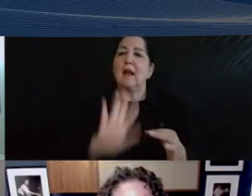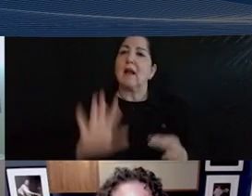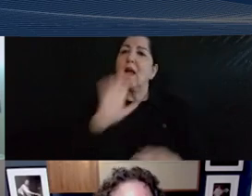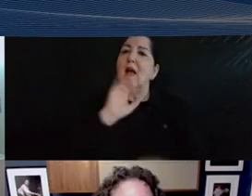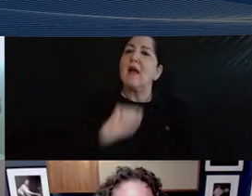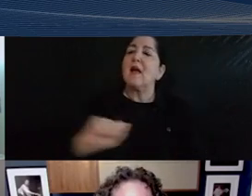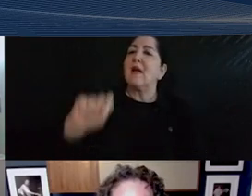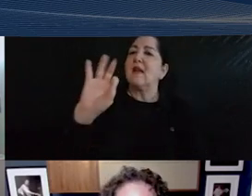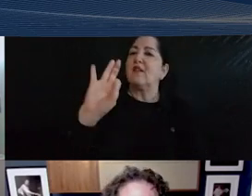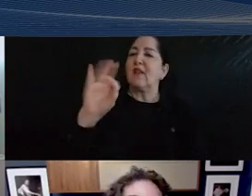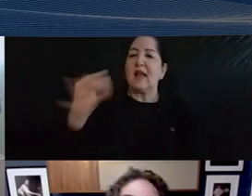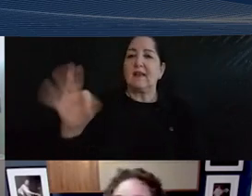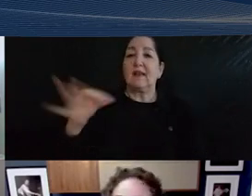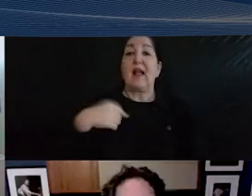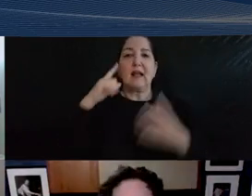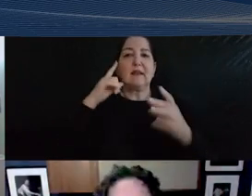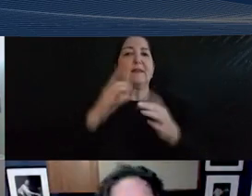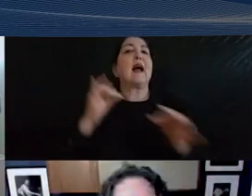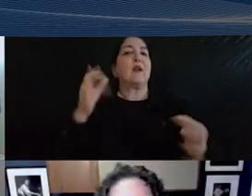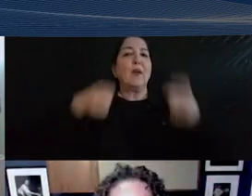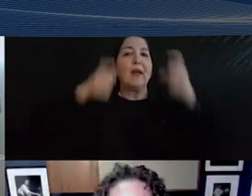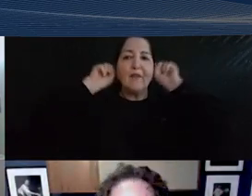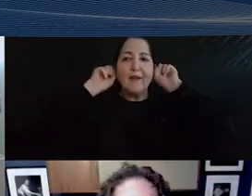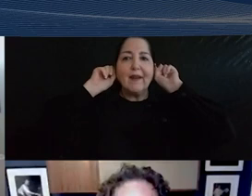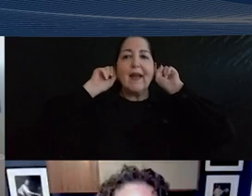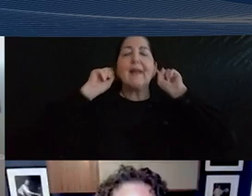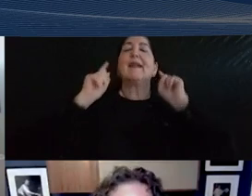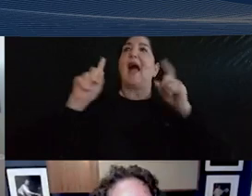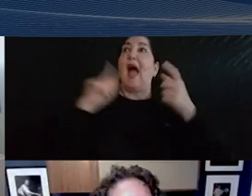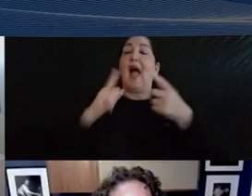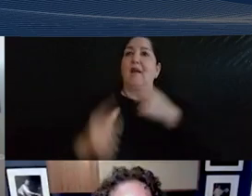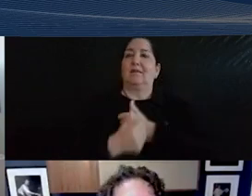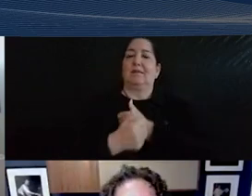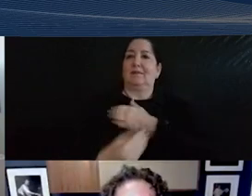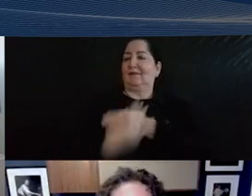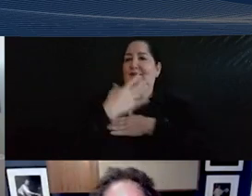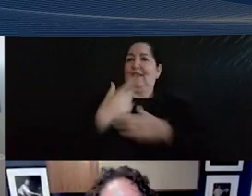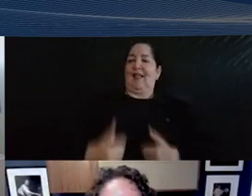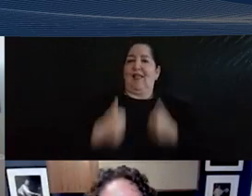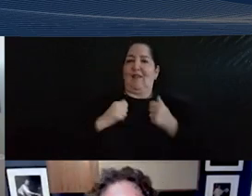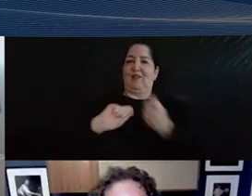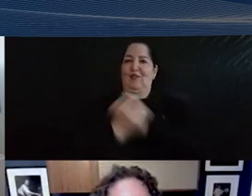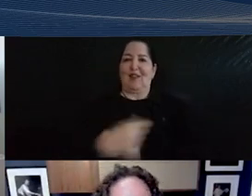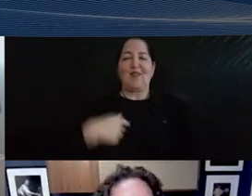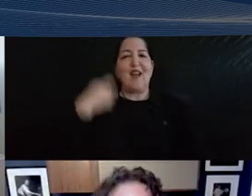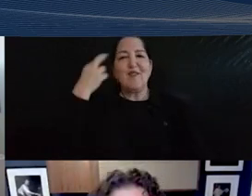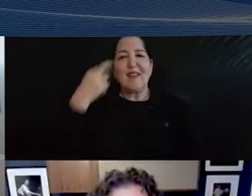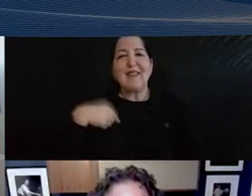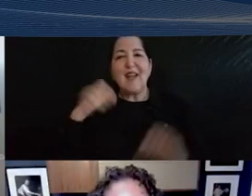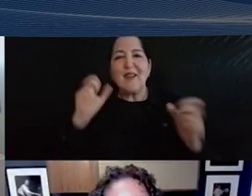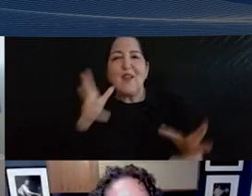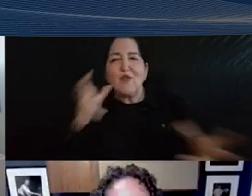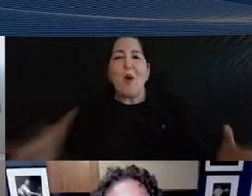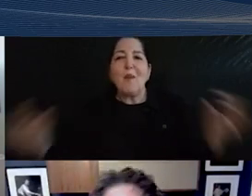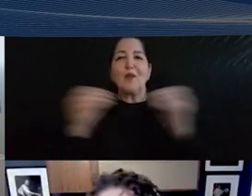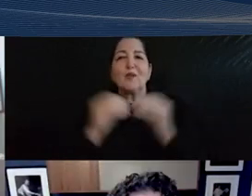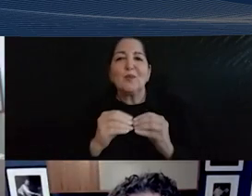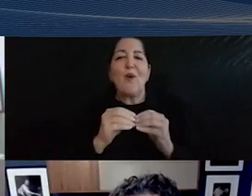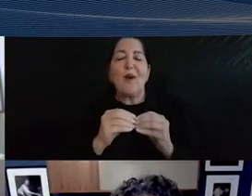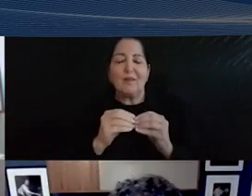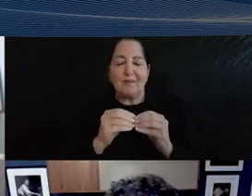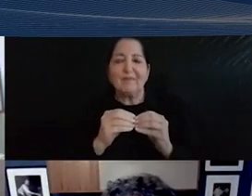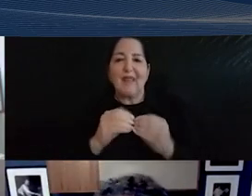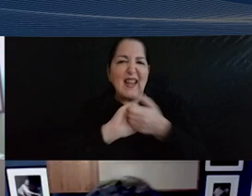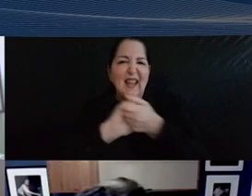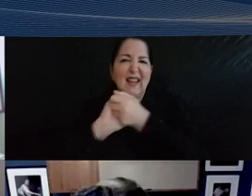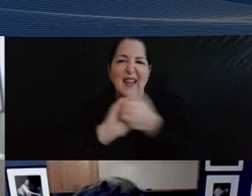get hearing aids. And my life changed when that happened because all of a sudden I could hear so much more and be connected to people a lot more.